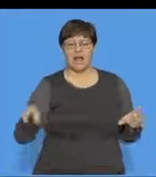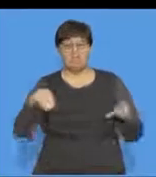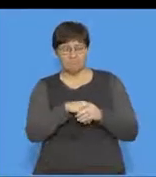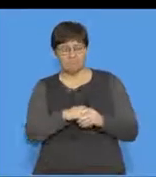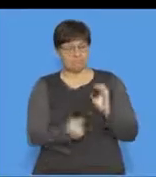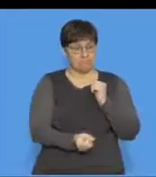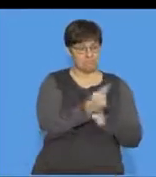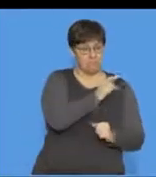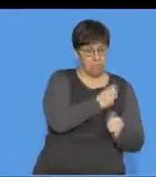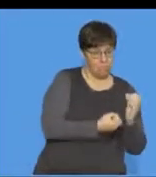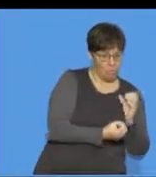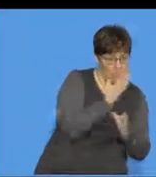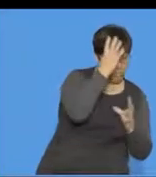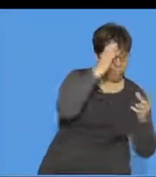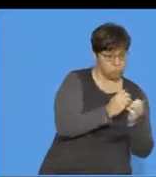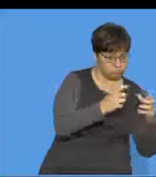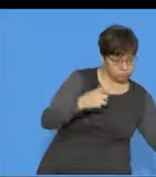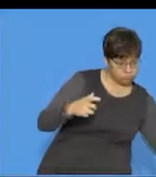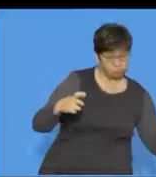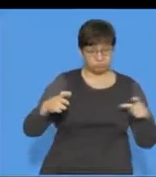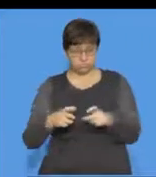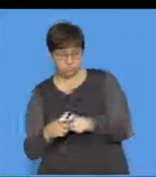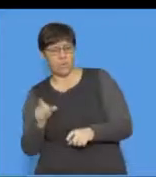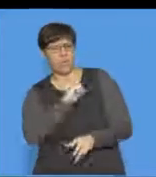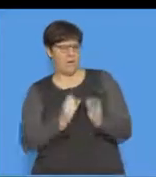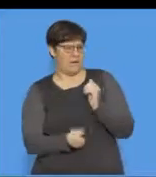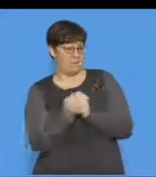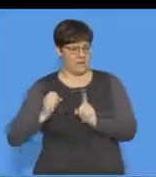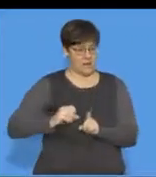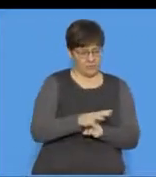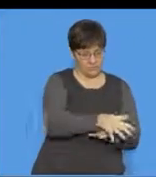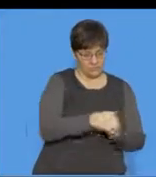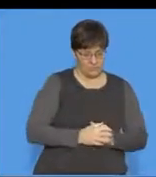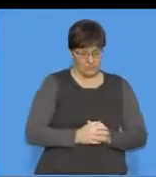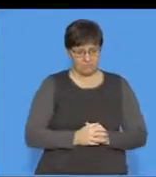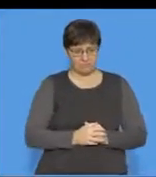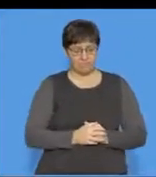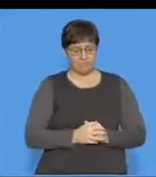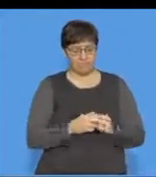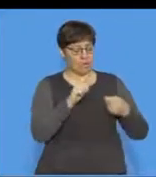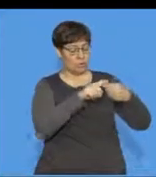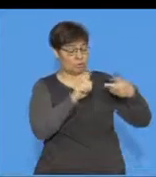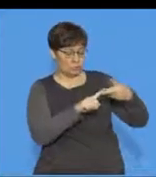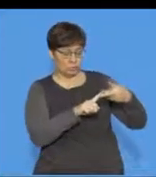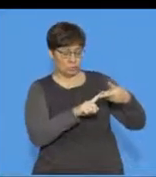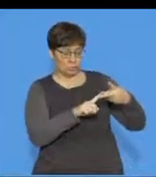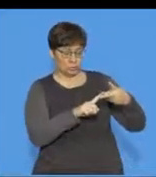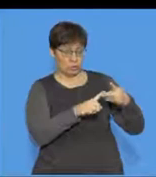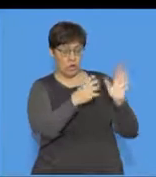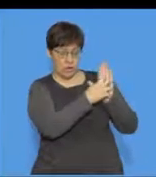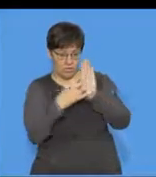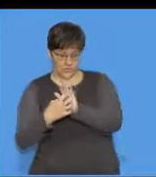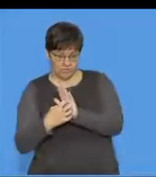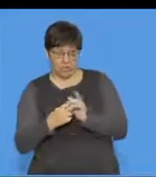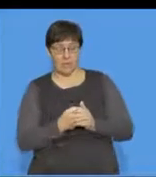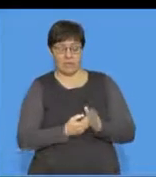growth change. So we've learned about two growth curves. This one, the